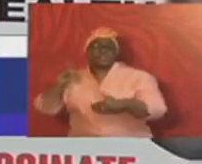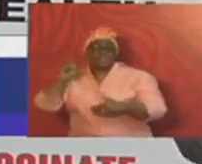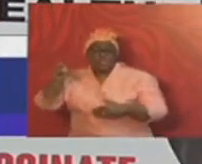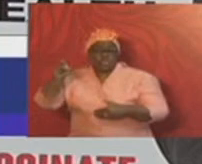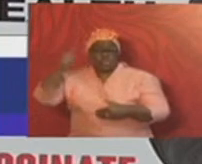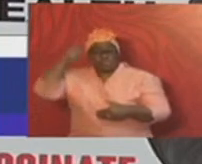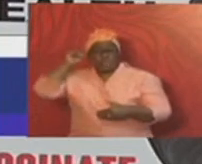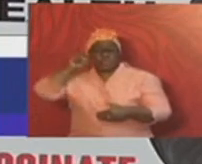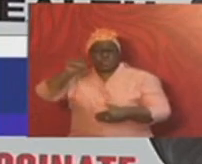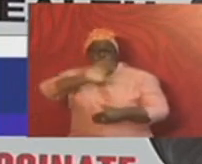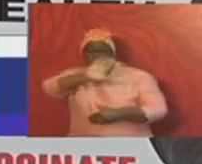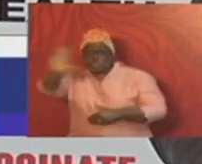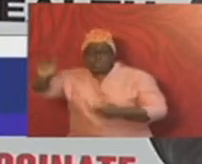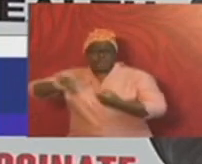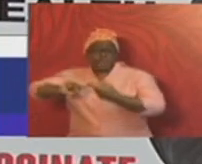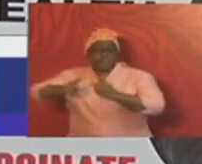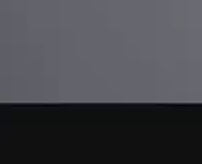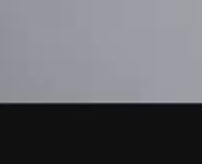vaccinate TNT.